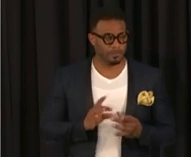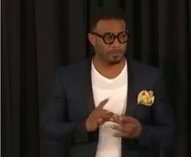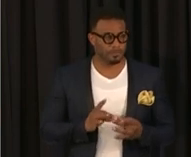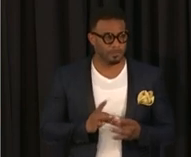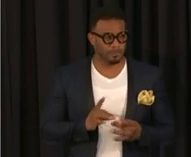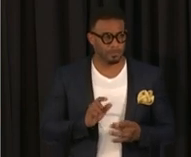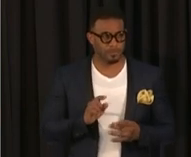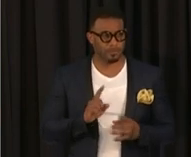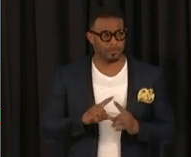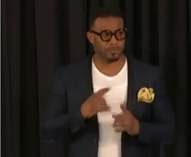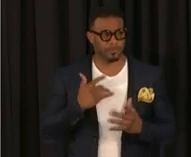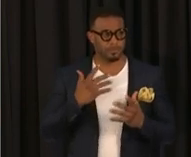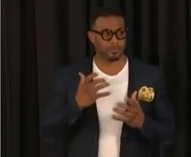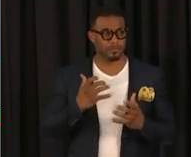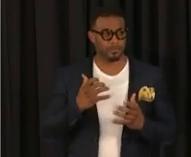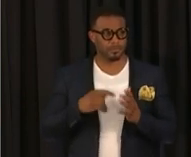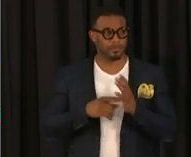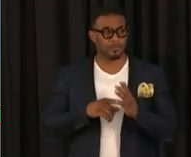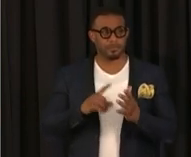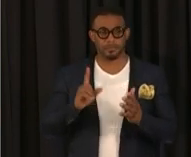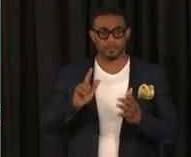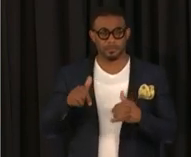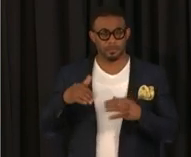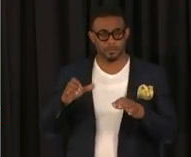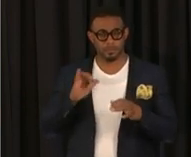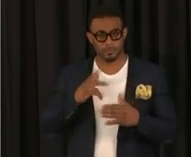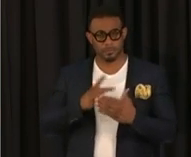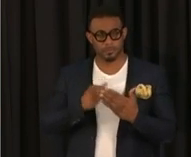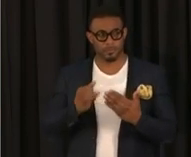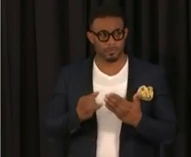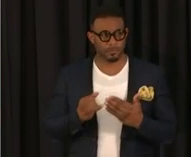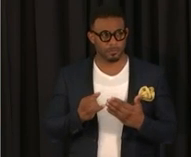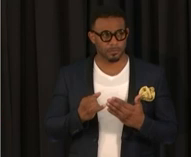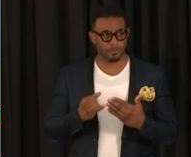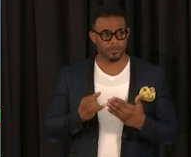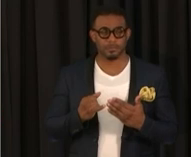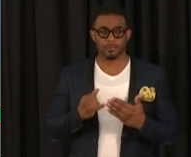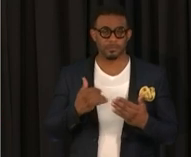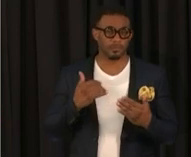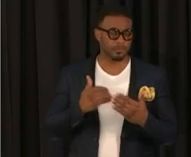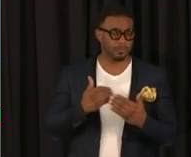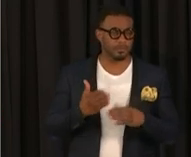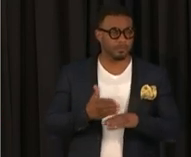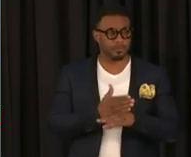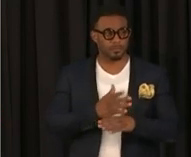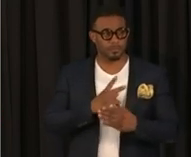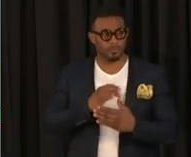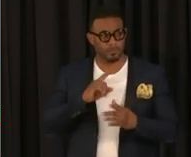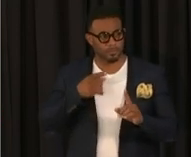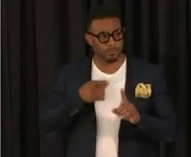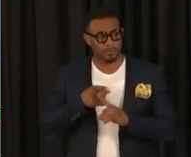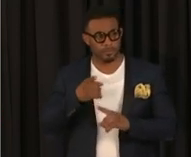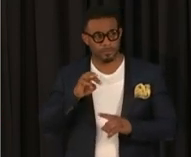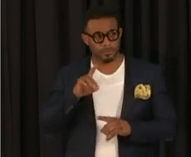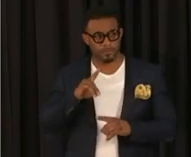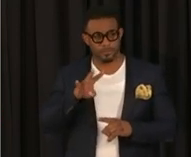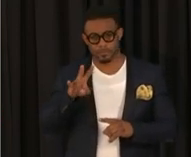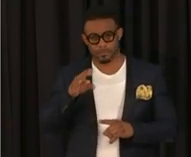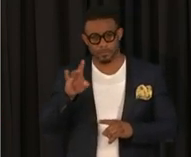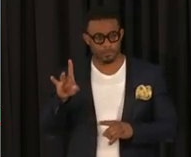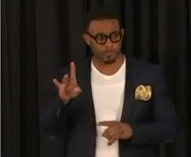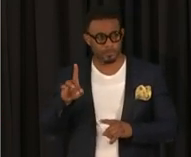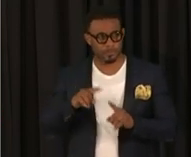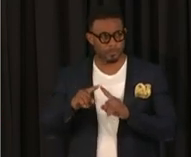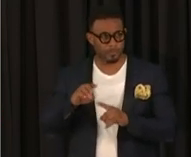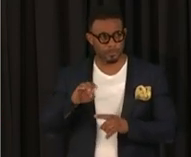I mentioned this briefly, but I wanted to just show you all where we've been doing our projects. Our closed and approved projects have been primarily in Wards 7 and 8,